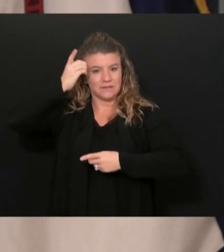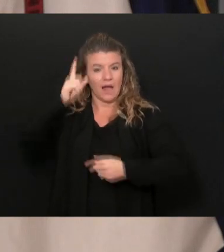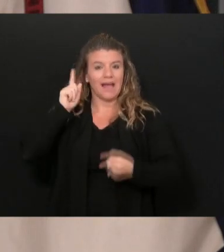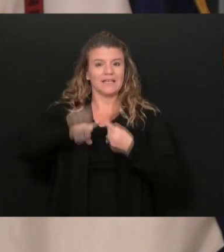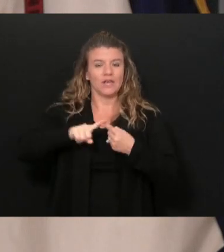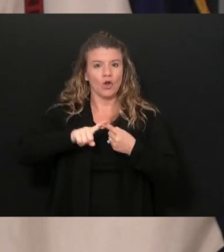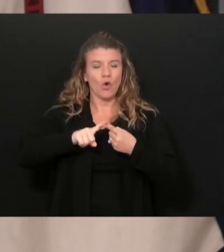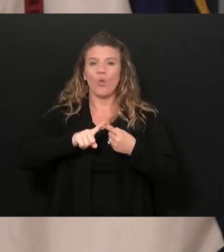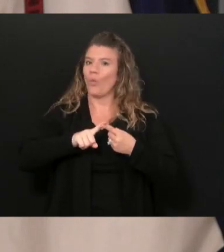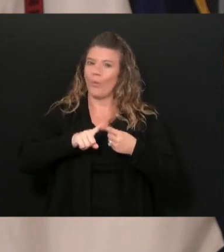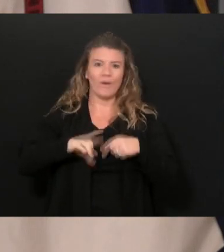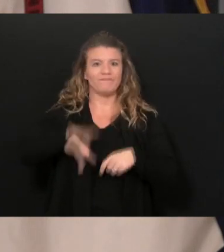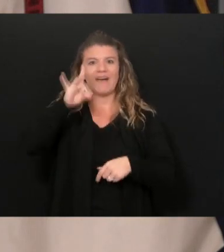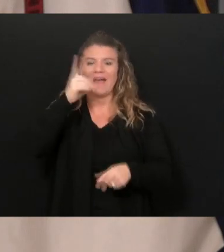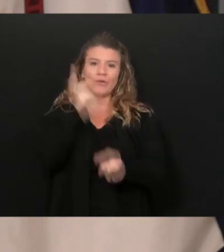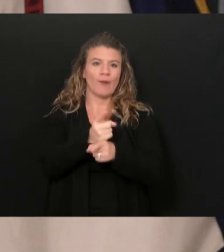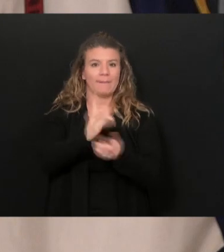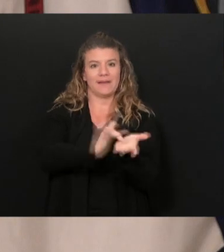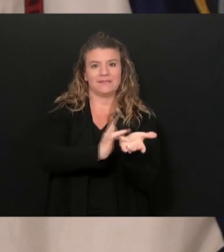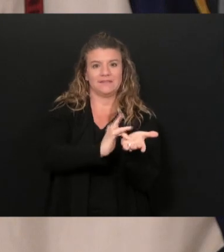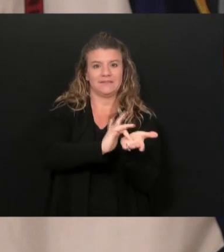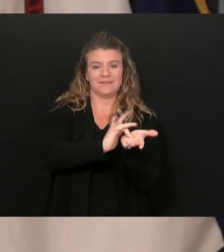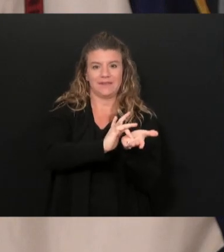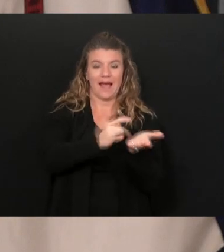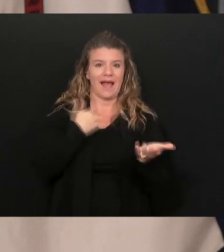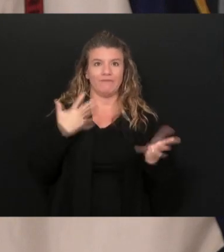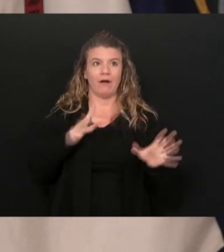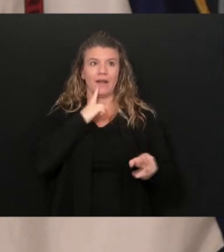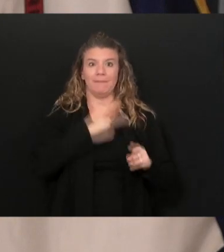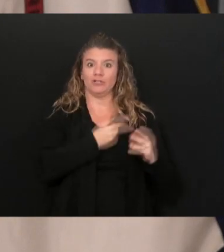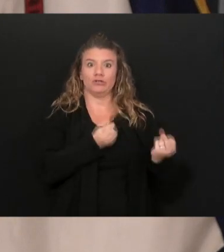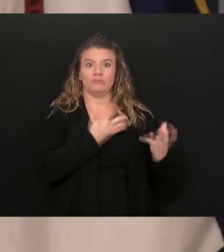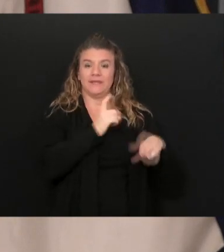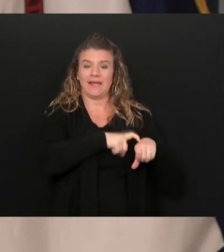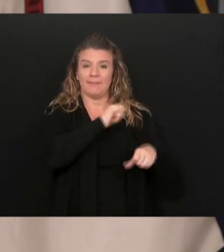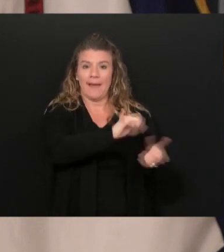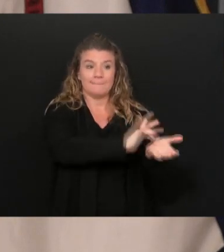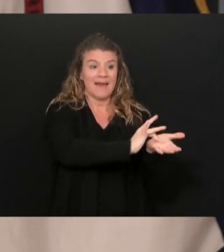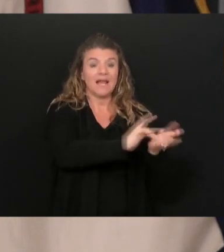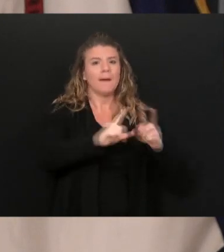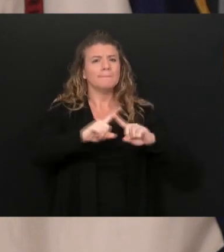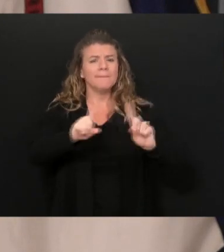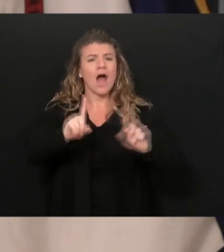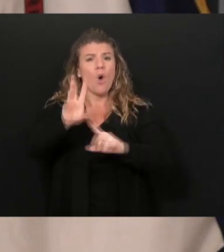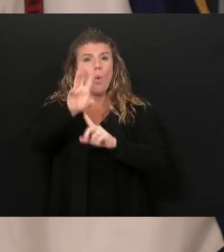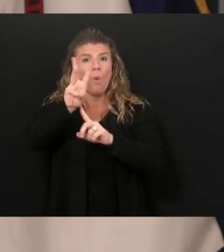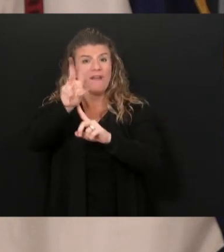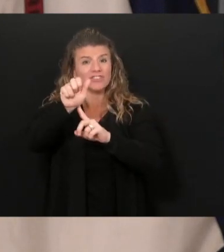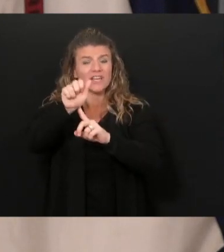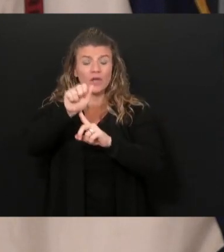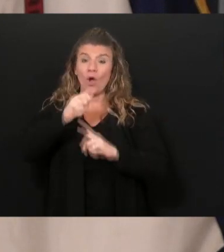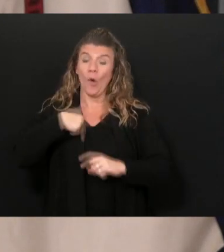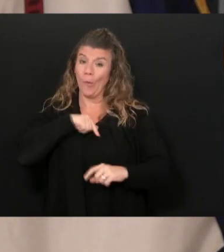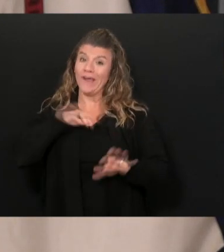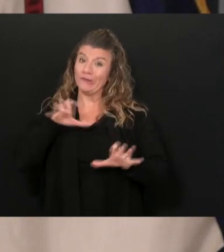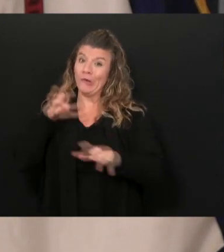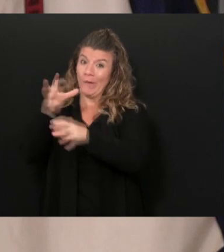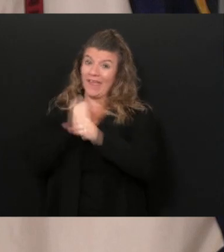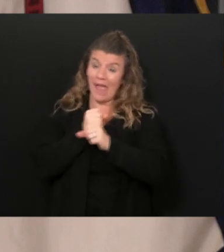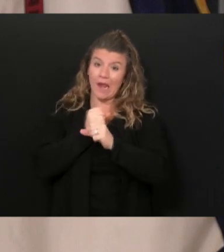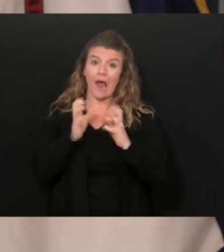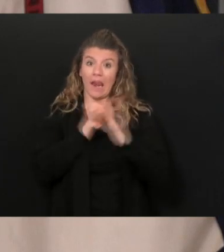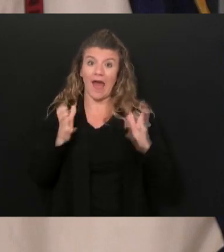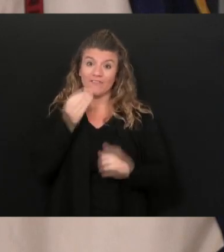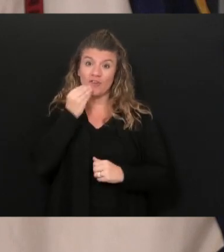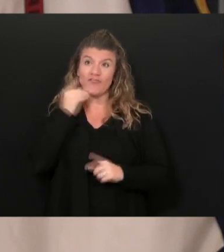to that bridge drug that I've talked about so many times. But West Virginia is a big importer of food, and we've got